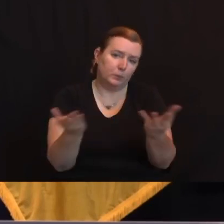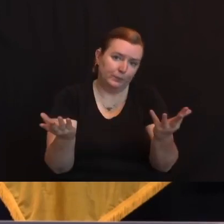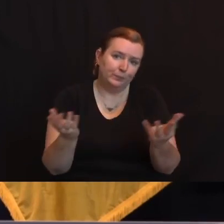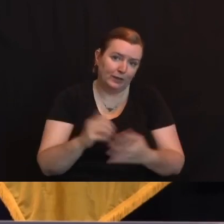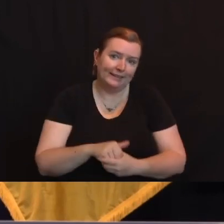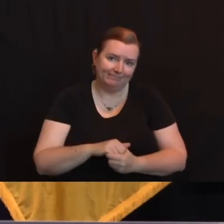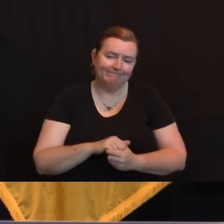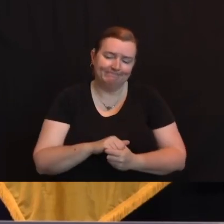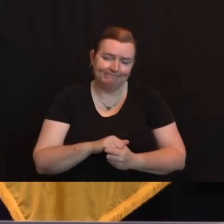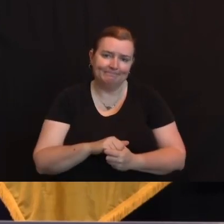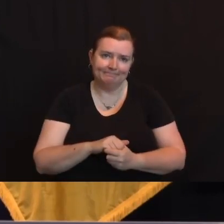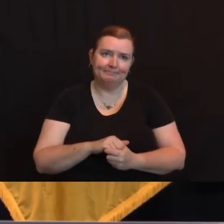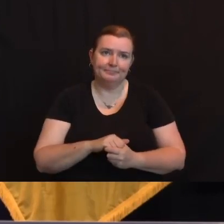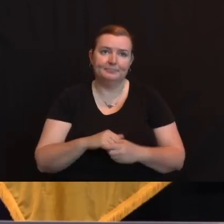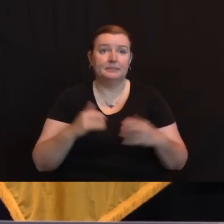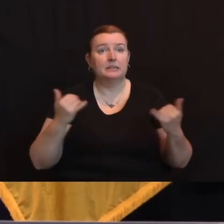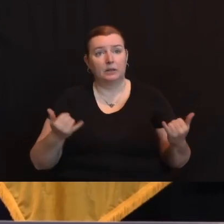So with that, let's